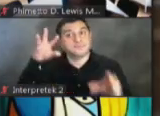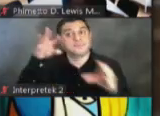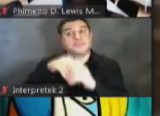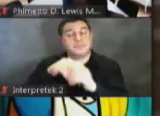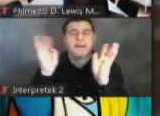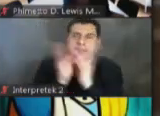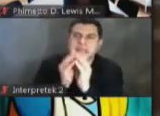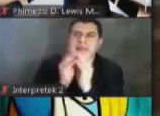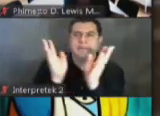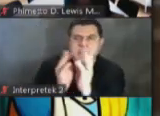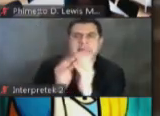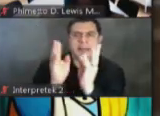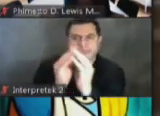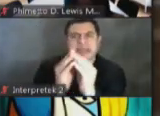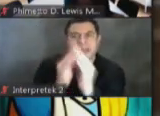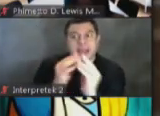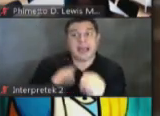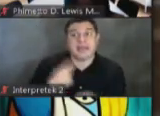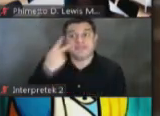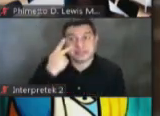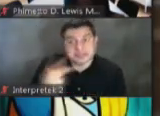the housing department